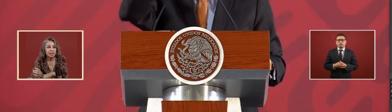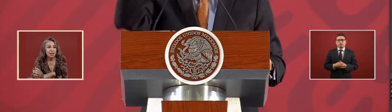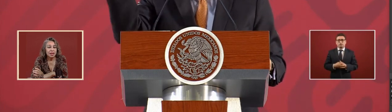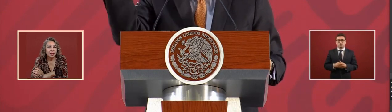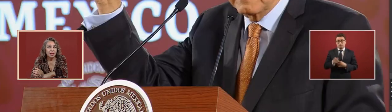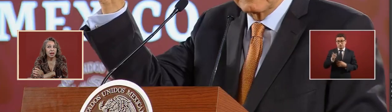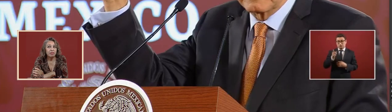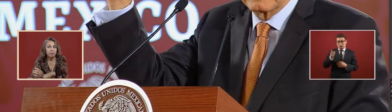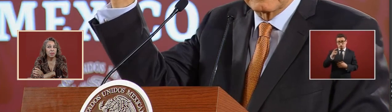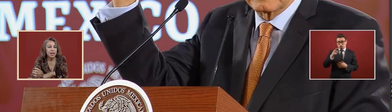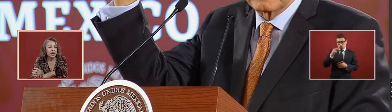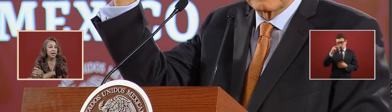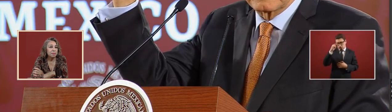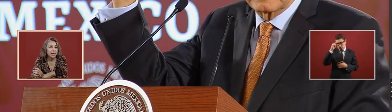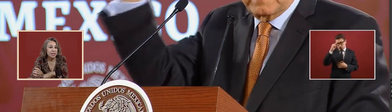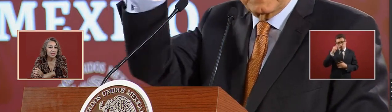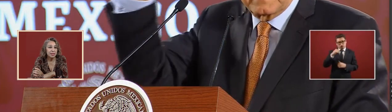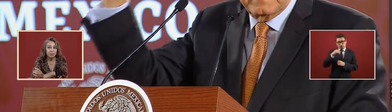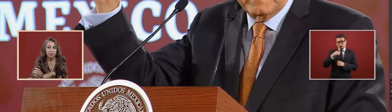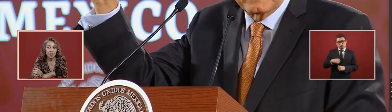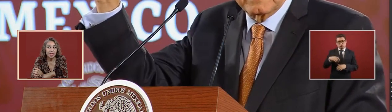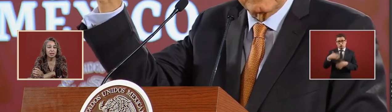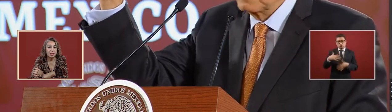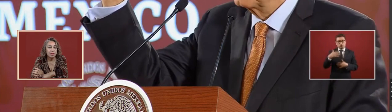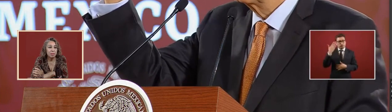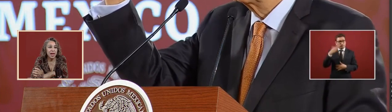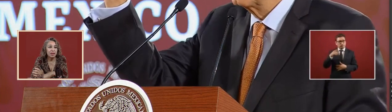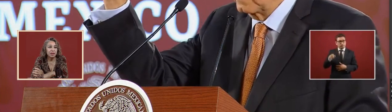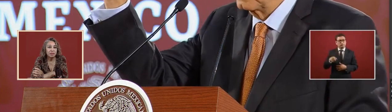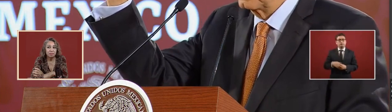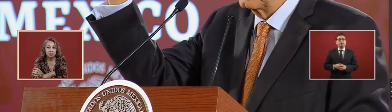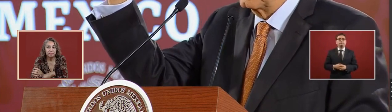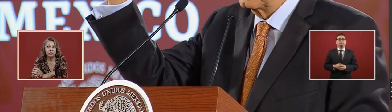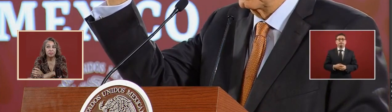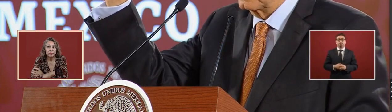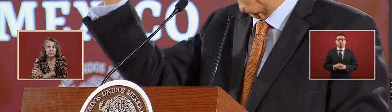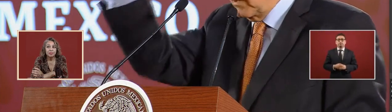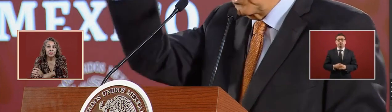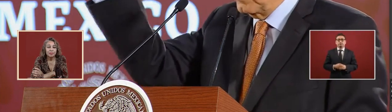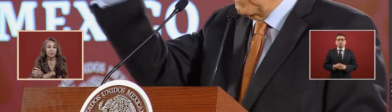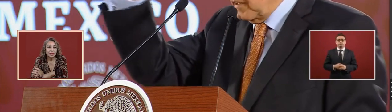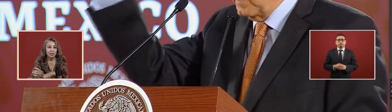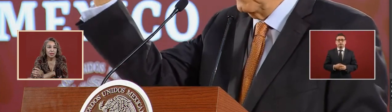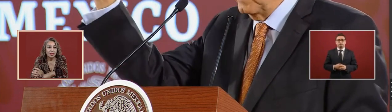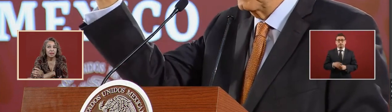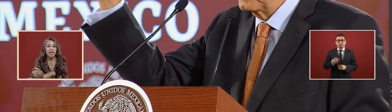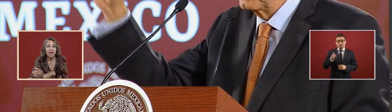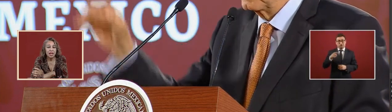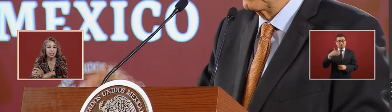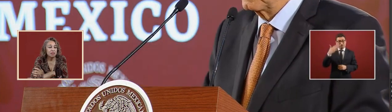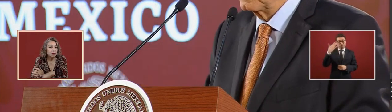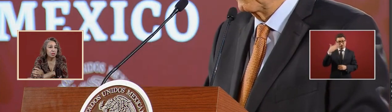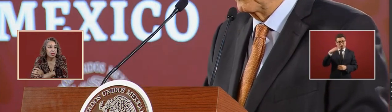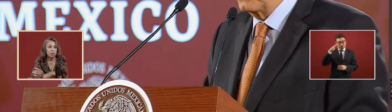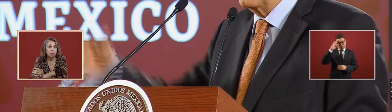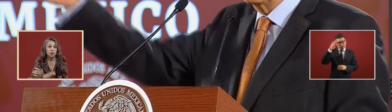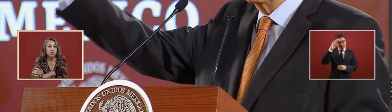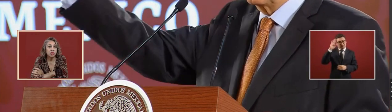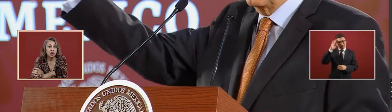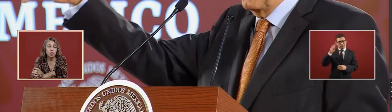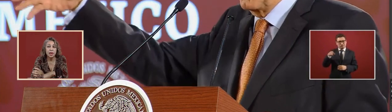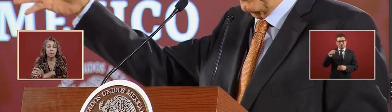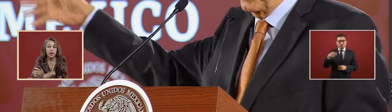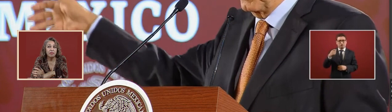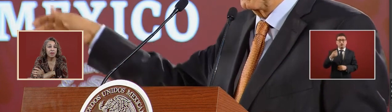Besides of being an eminence in the matter, que es de los que más sabe, that is the